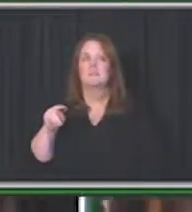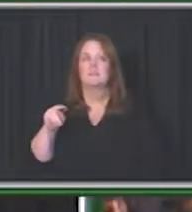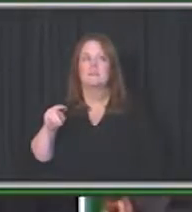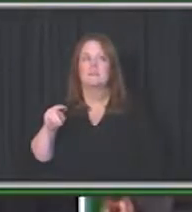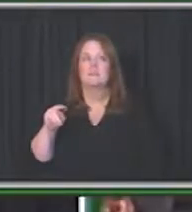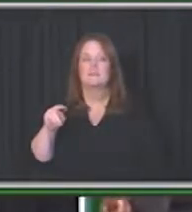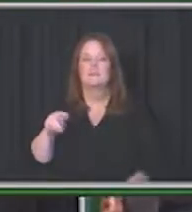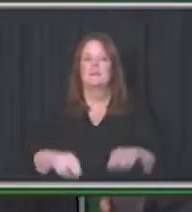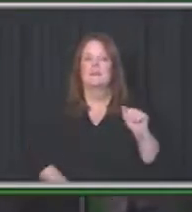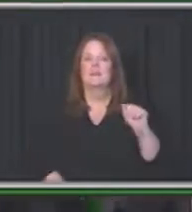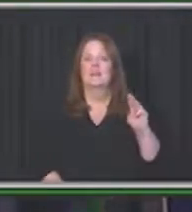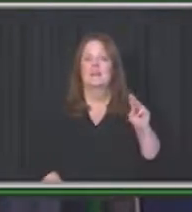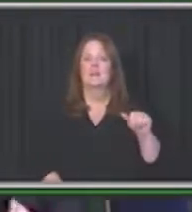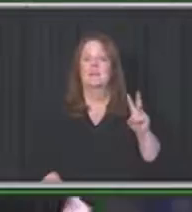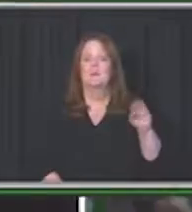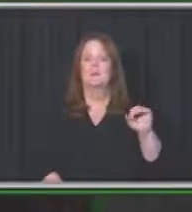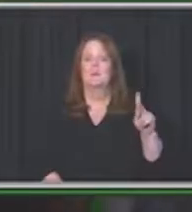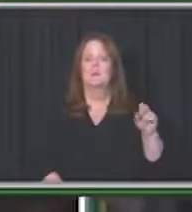Amy, wait.